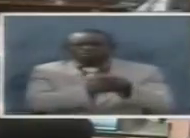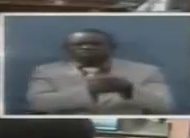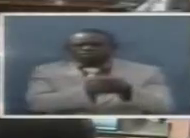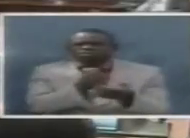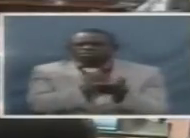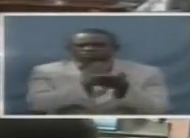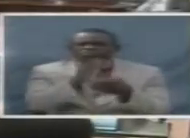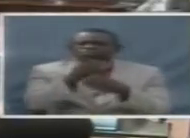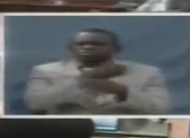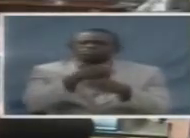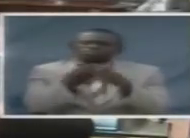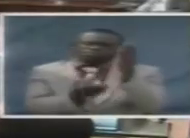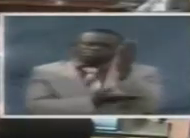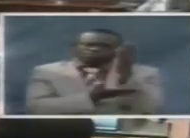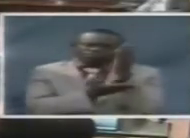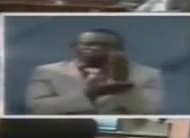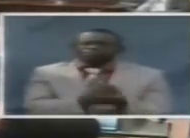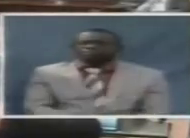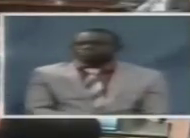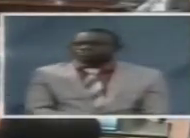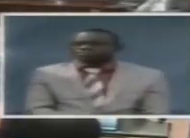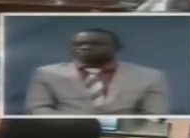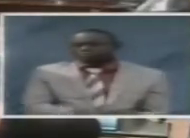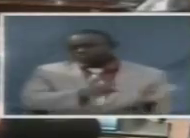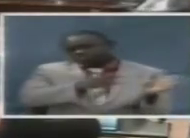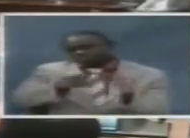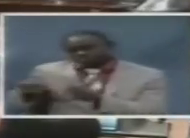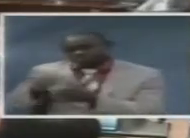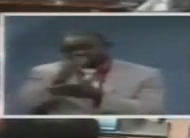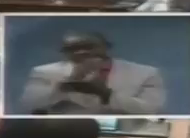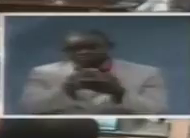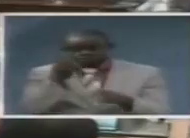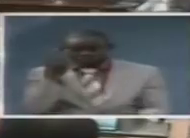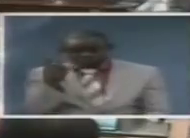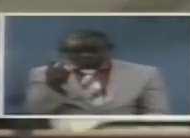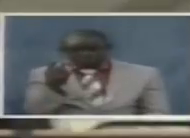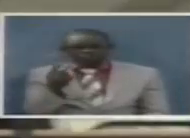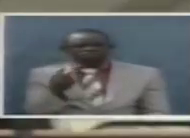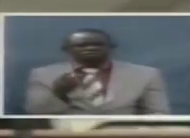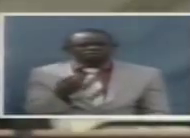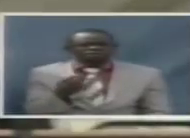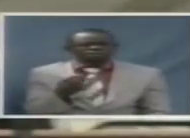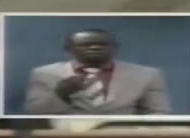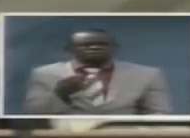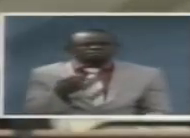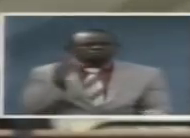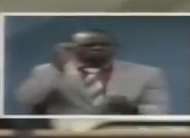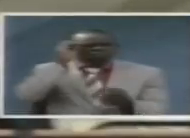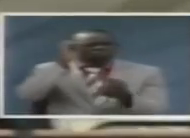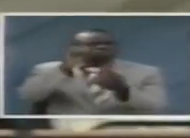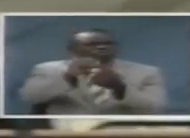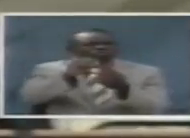Mr. Speaker, Part 2, Macroeconomic Objectives, Policies,